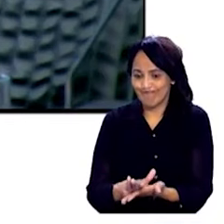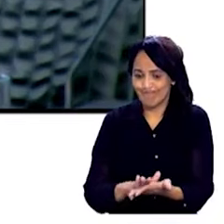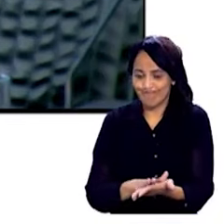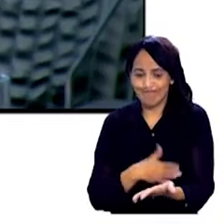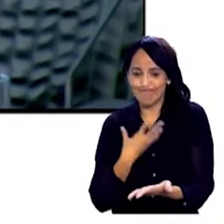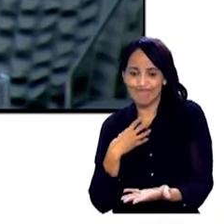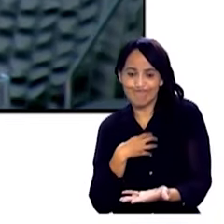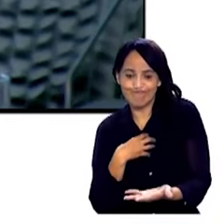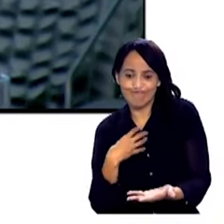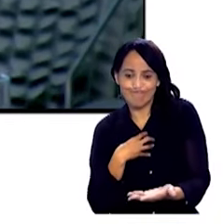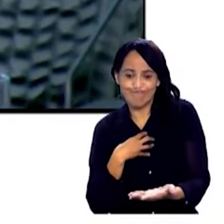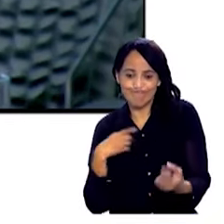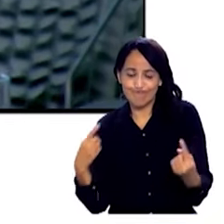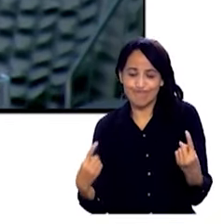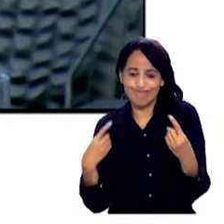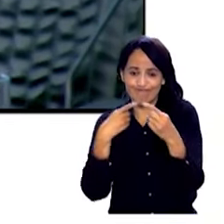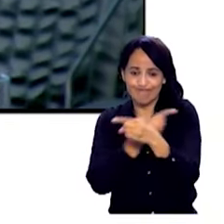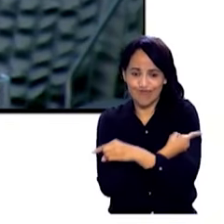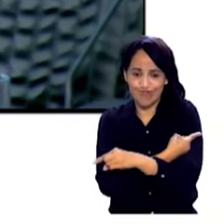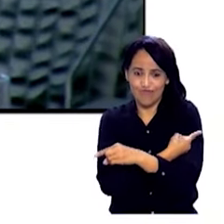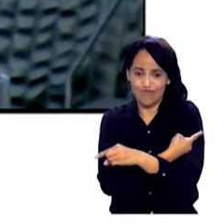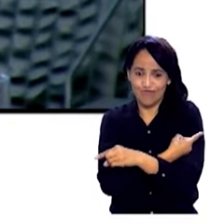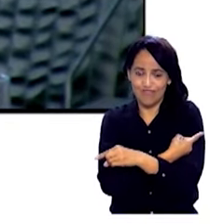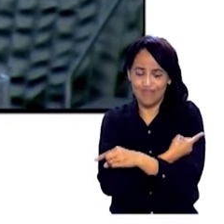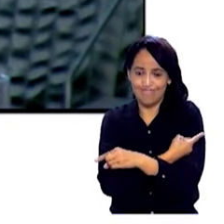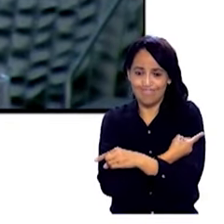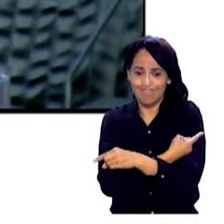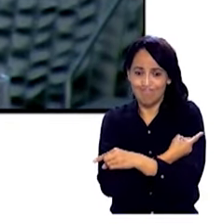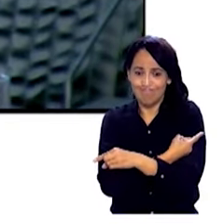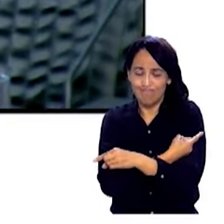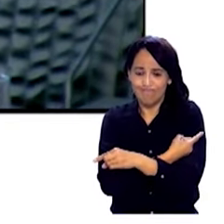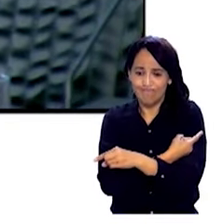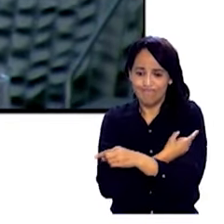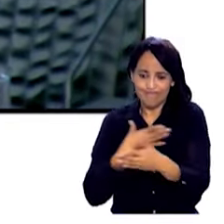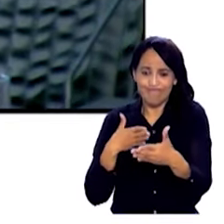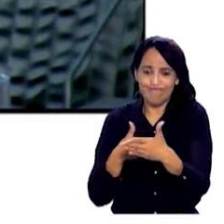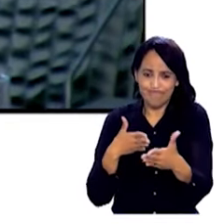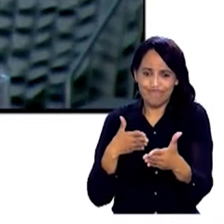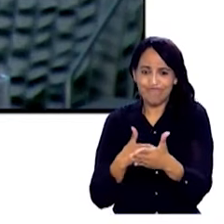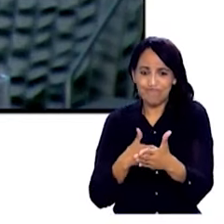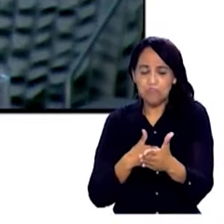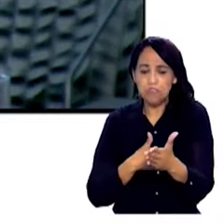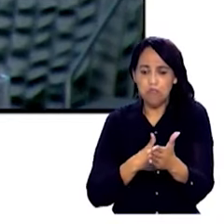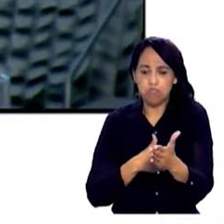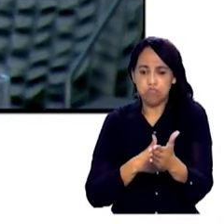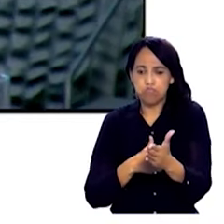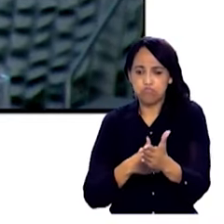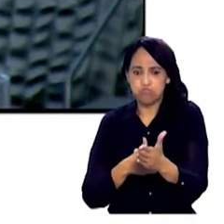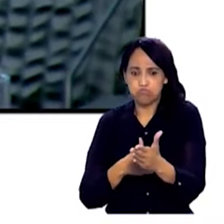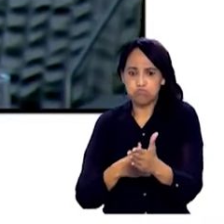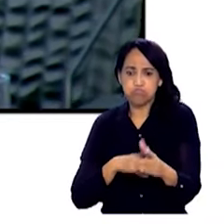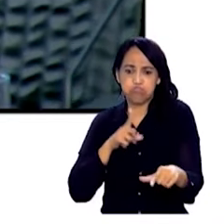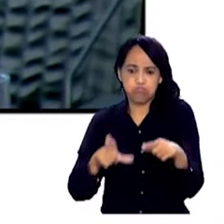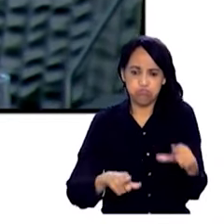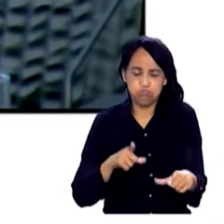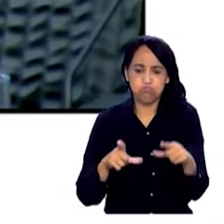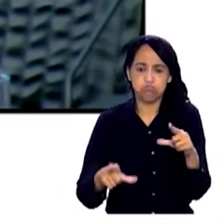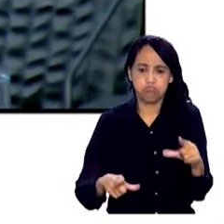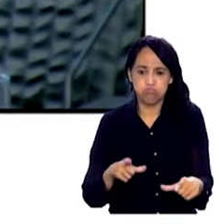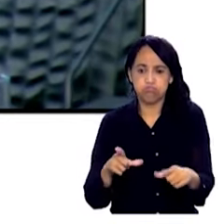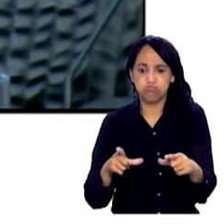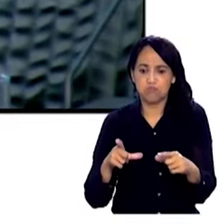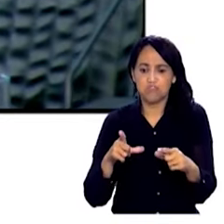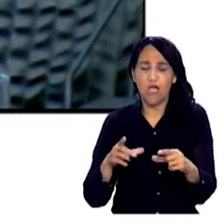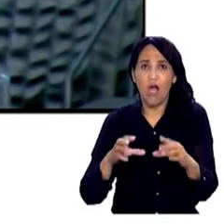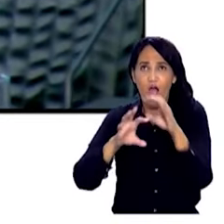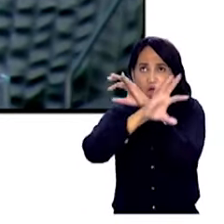cour rather this cour has exposed itself to and perhaps even invited a steady barage of